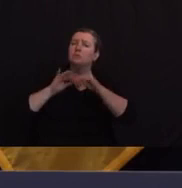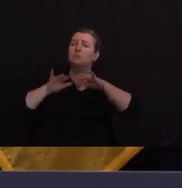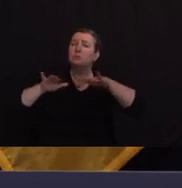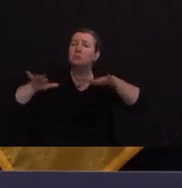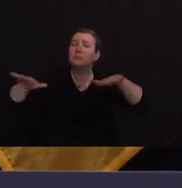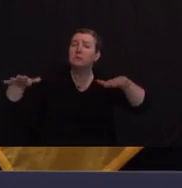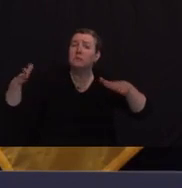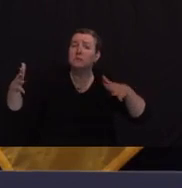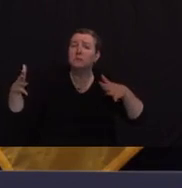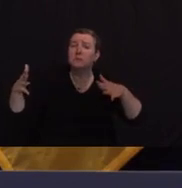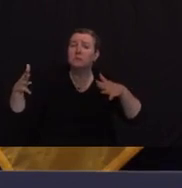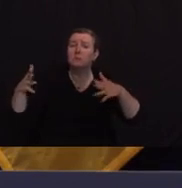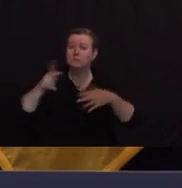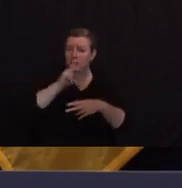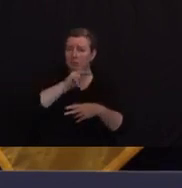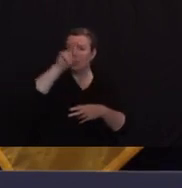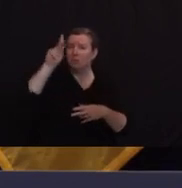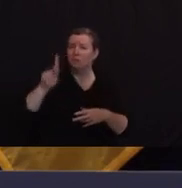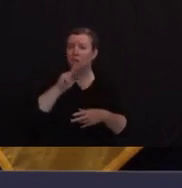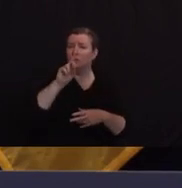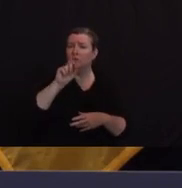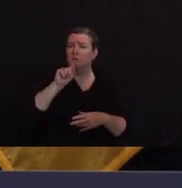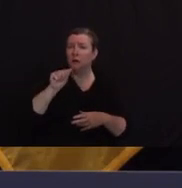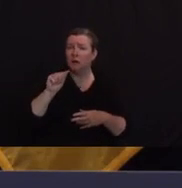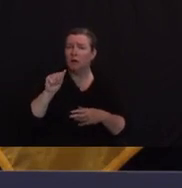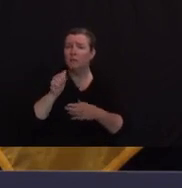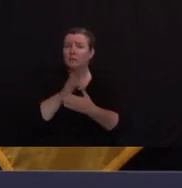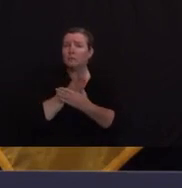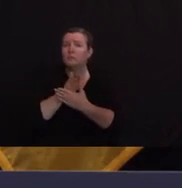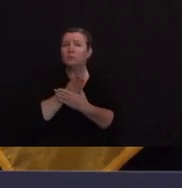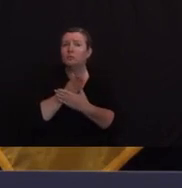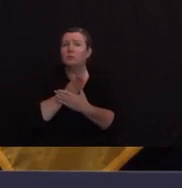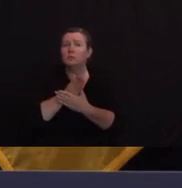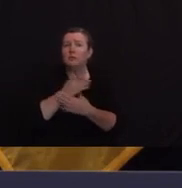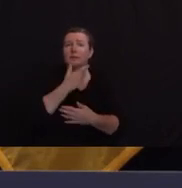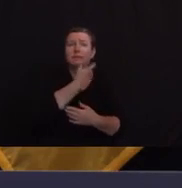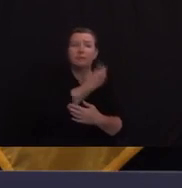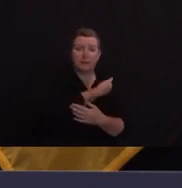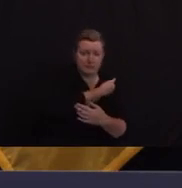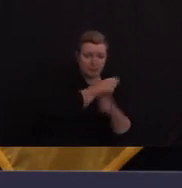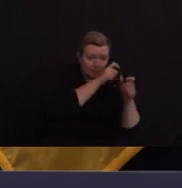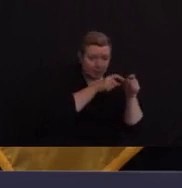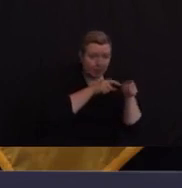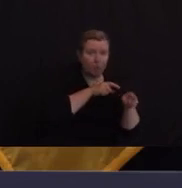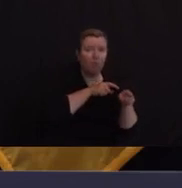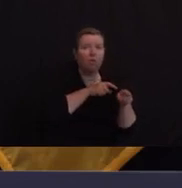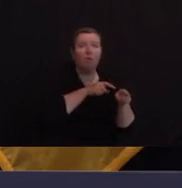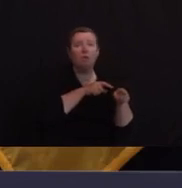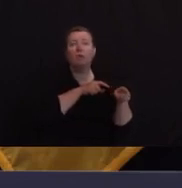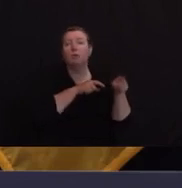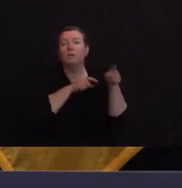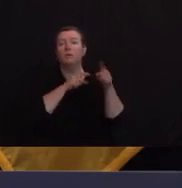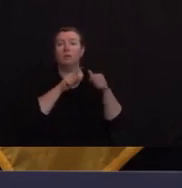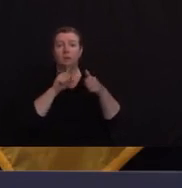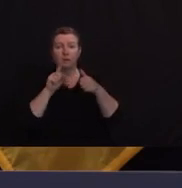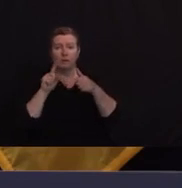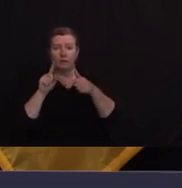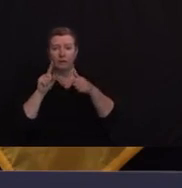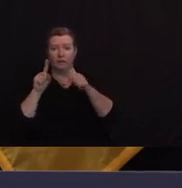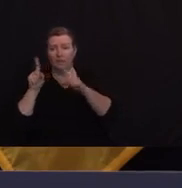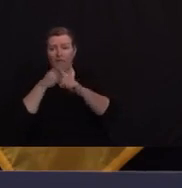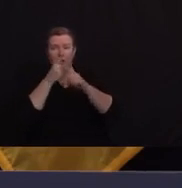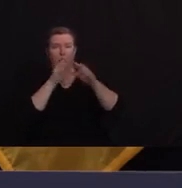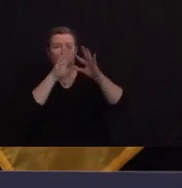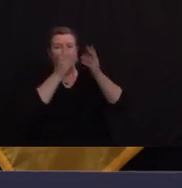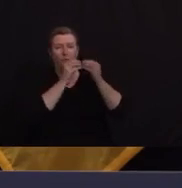vaccinated persons than the original strain of COVID-19? Among vaccinated? Vaccinated. Yep. Yes. We've heard 6, we've heard a lot of